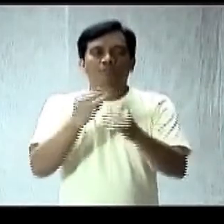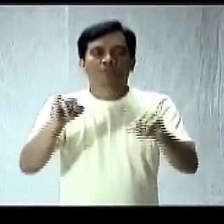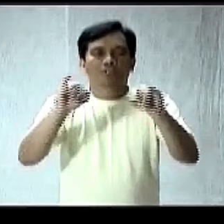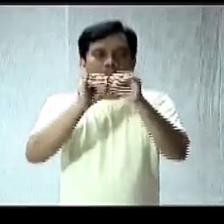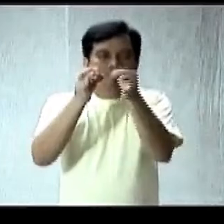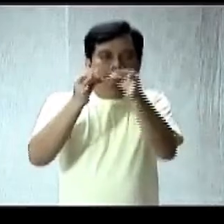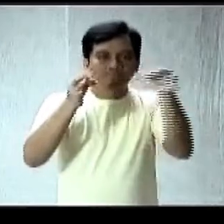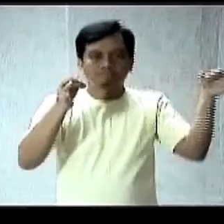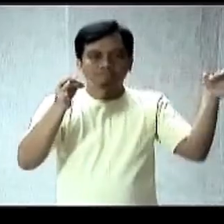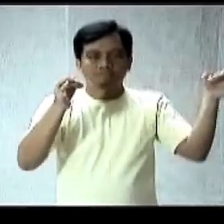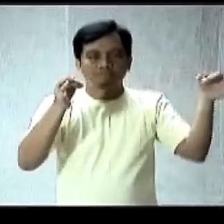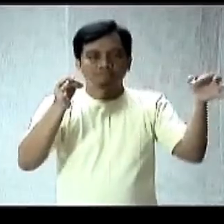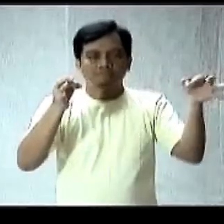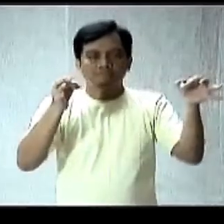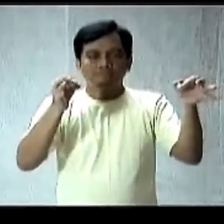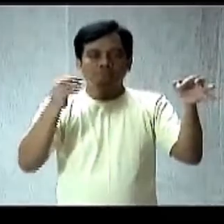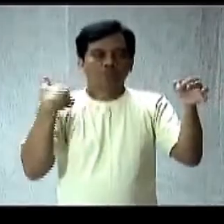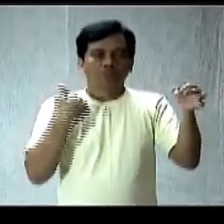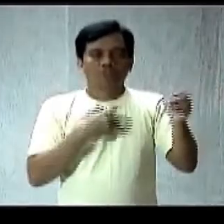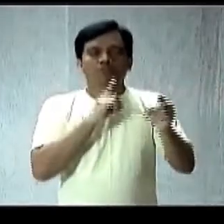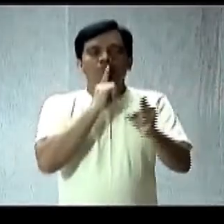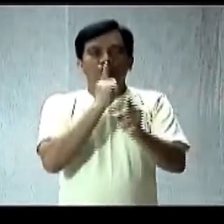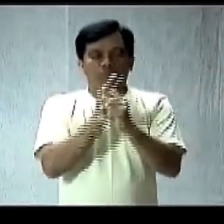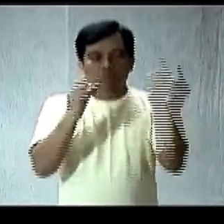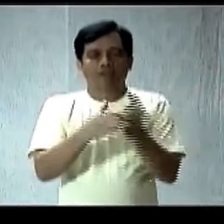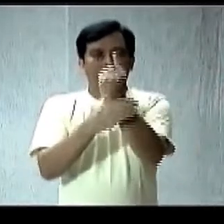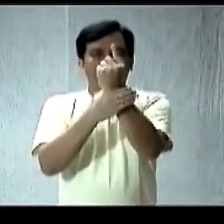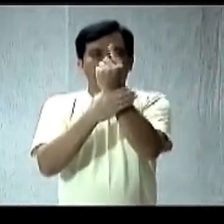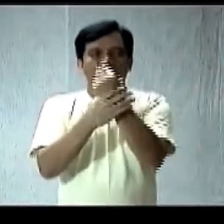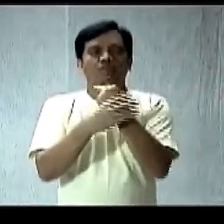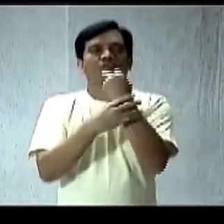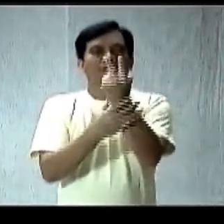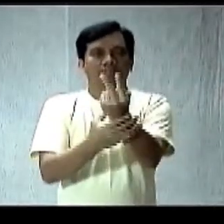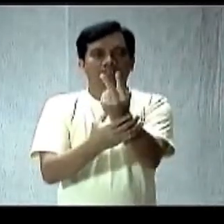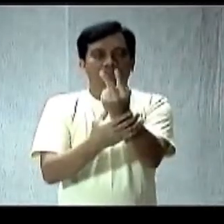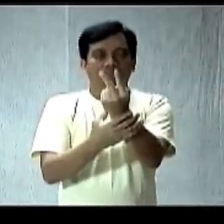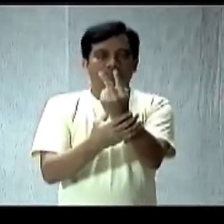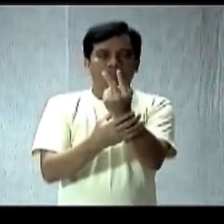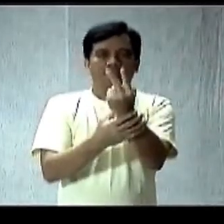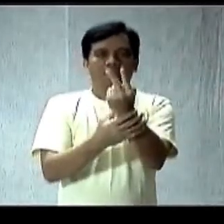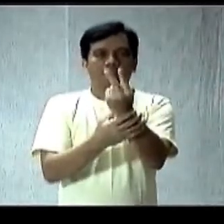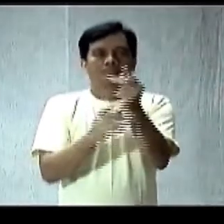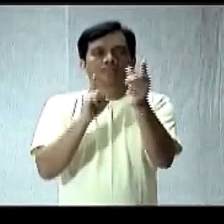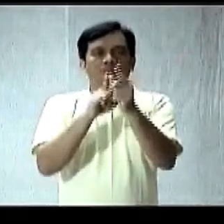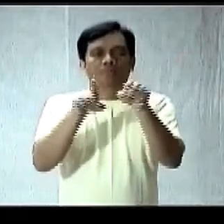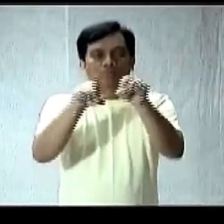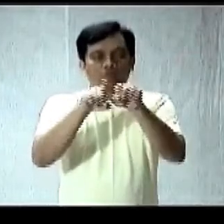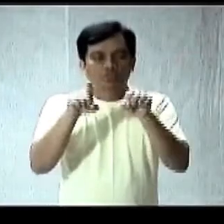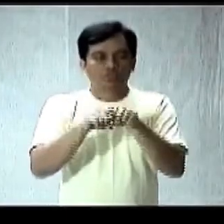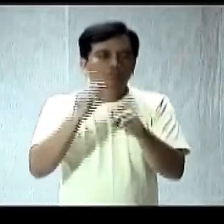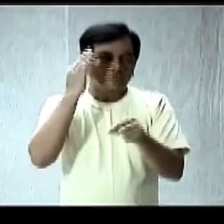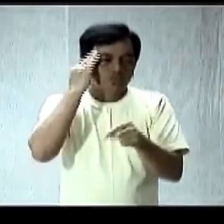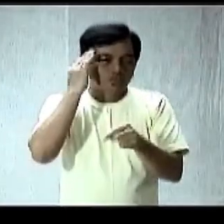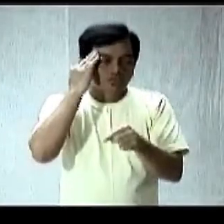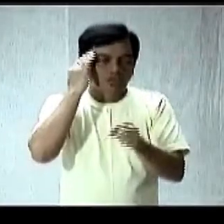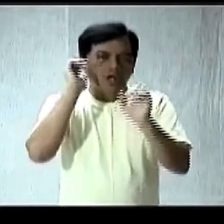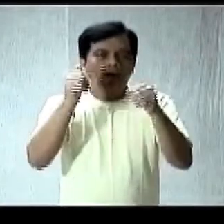particular statement. We had one voice, and we